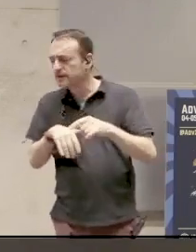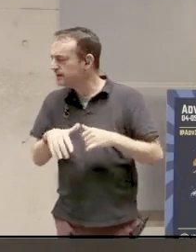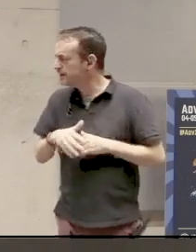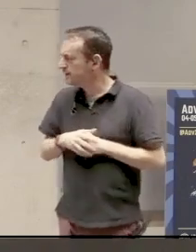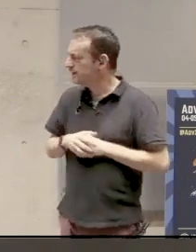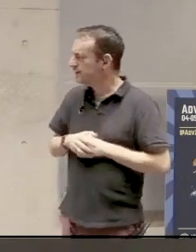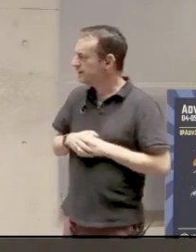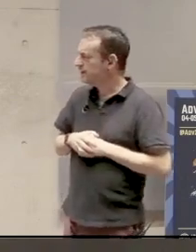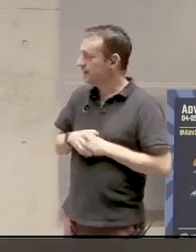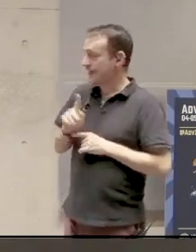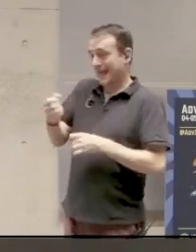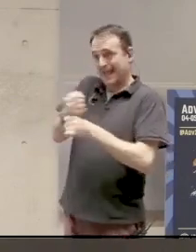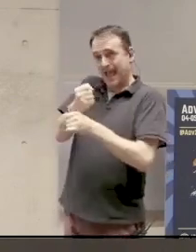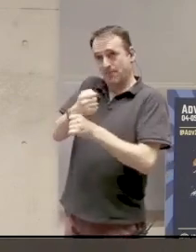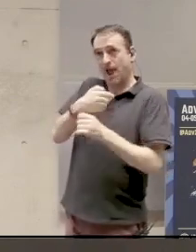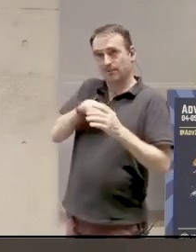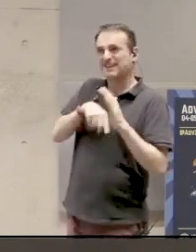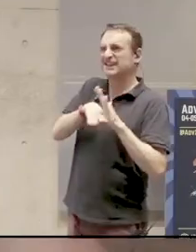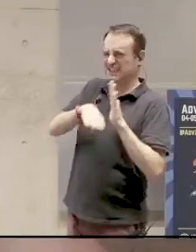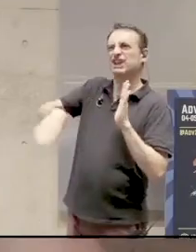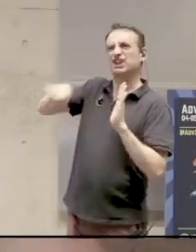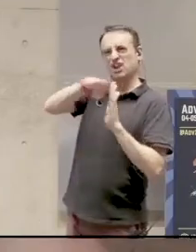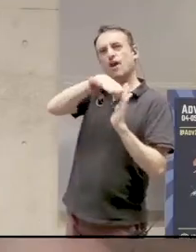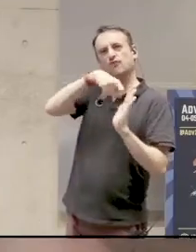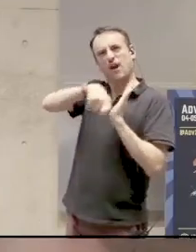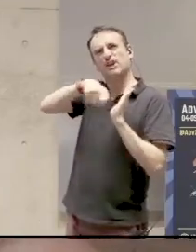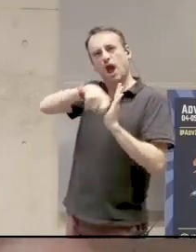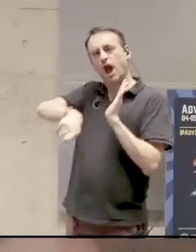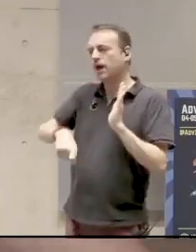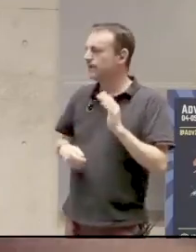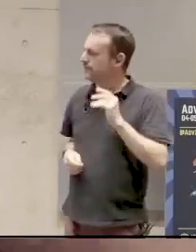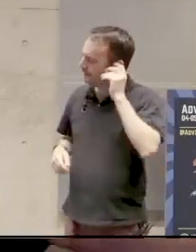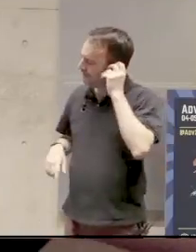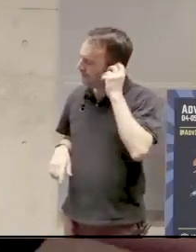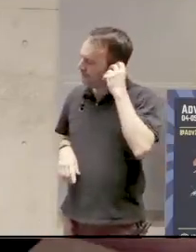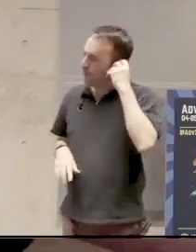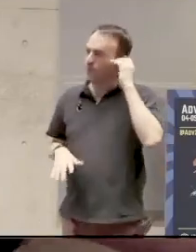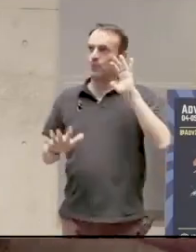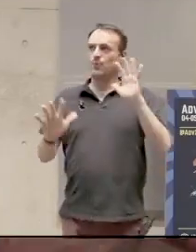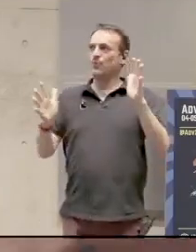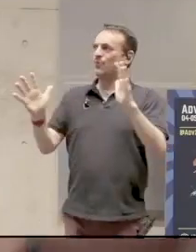particular game, I was a senior writer. A senior writer. Yes.